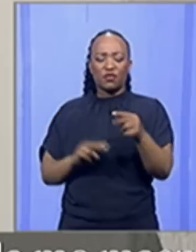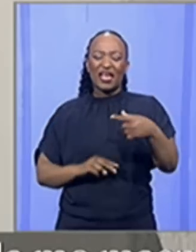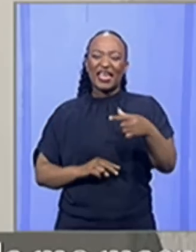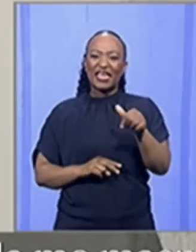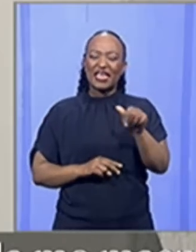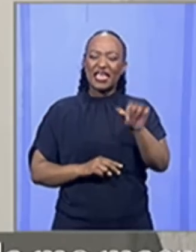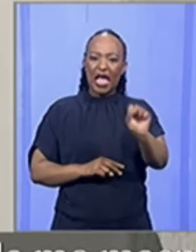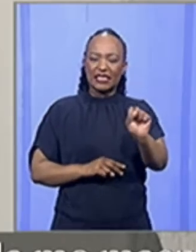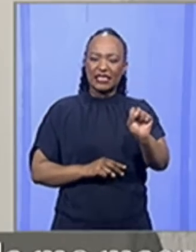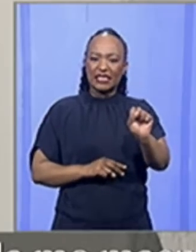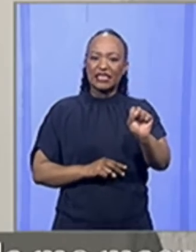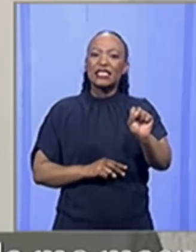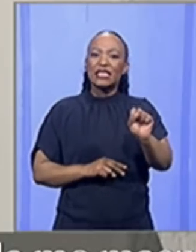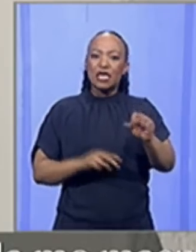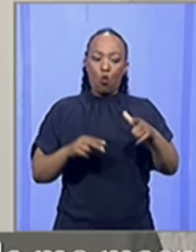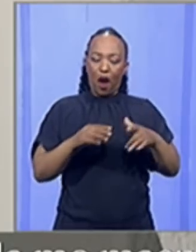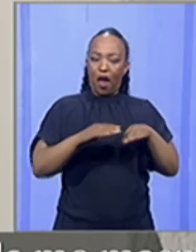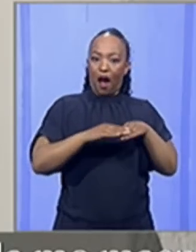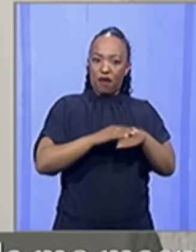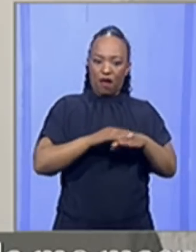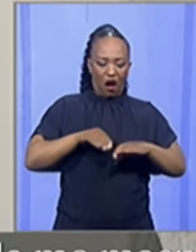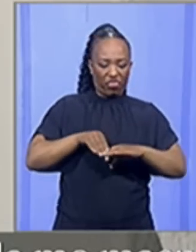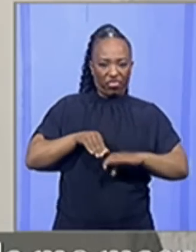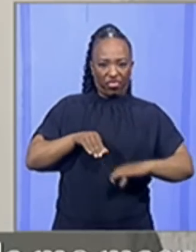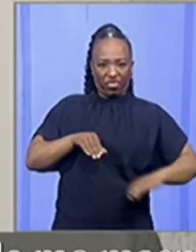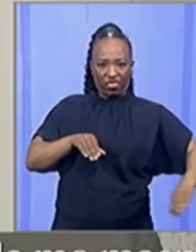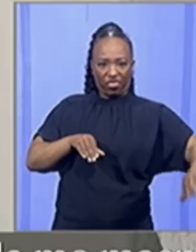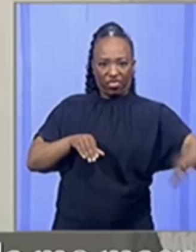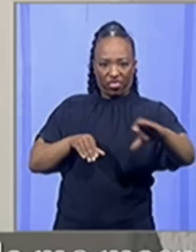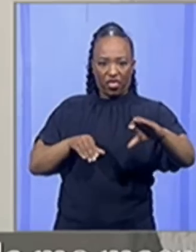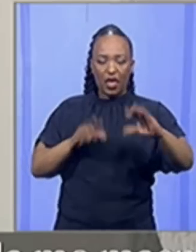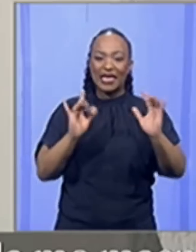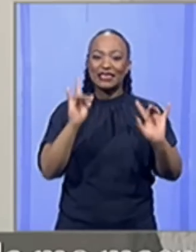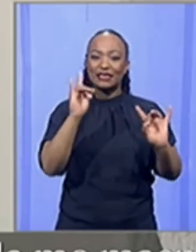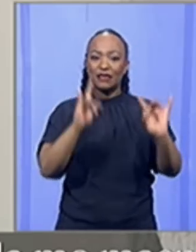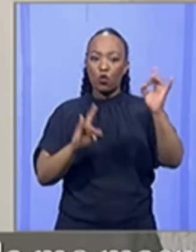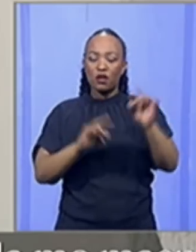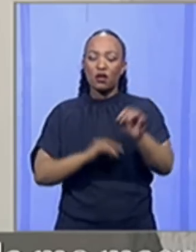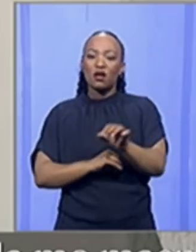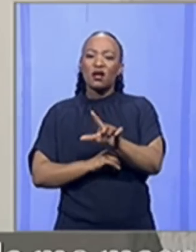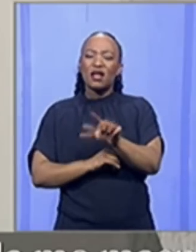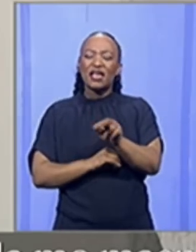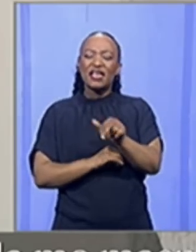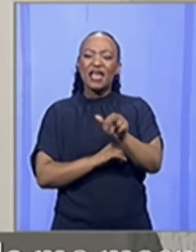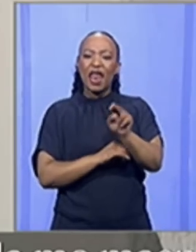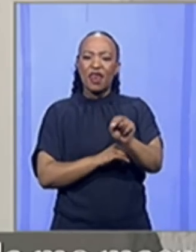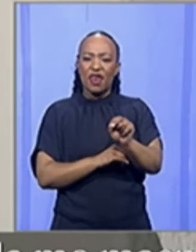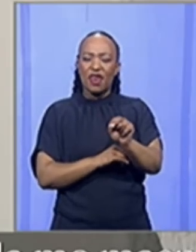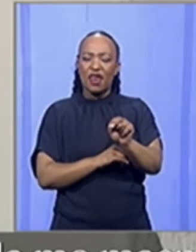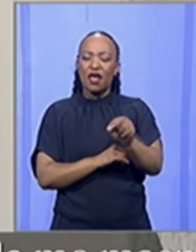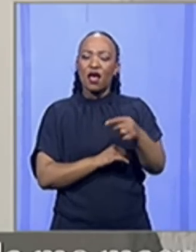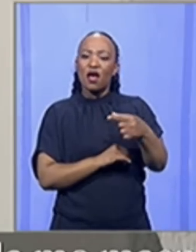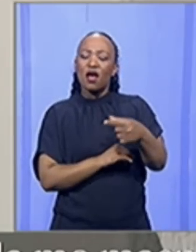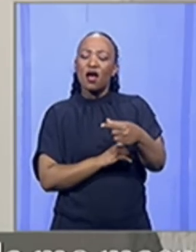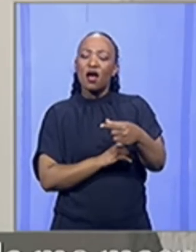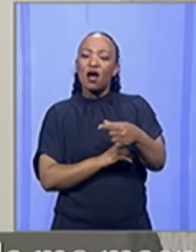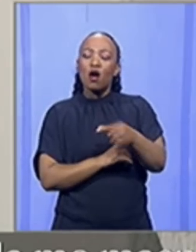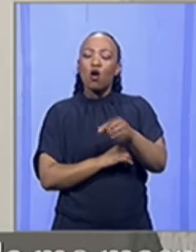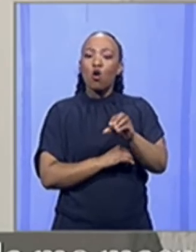in Lillian Way. And when residents were looking up to him for answers, for assurance